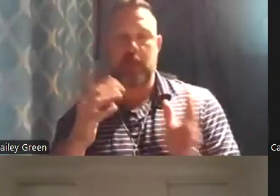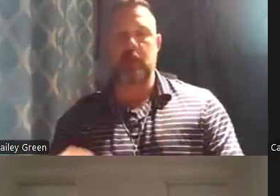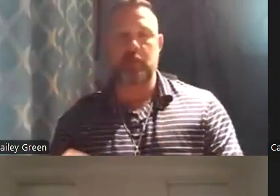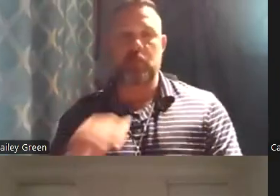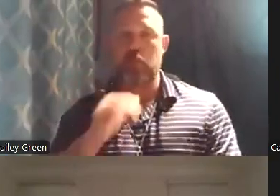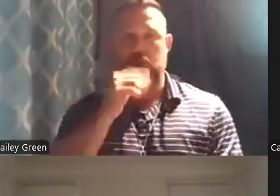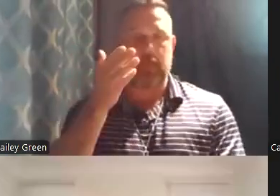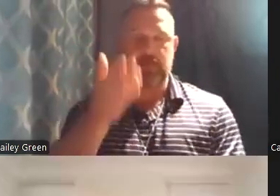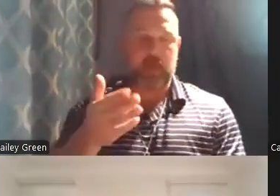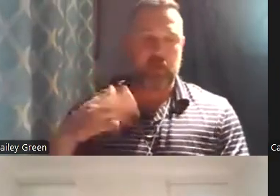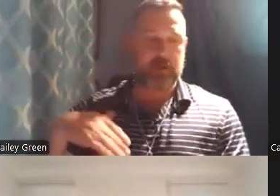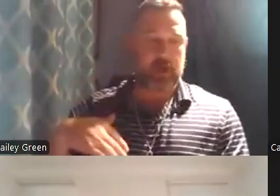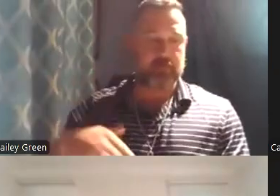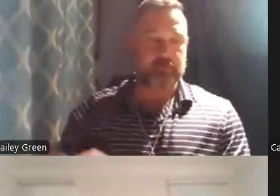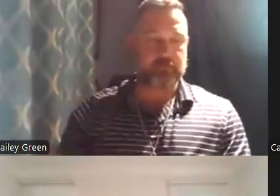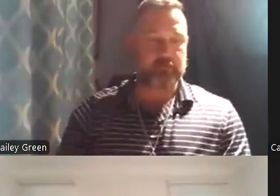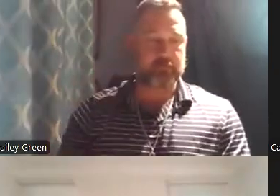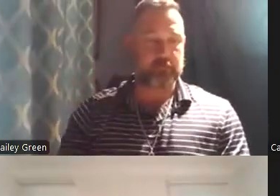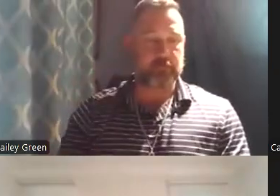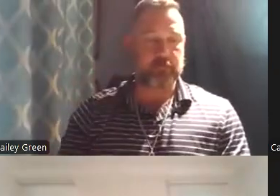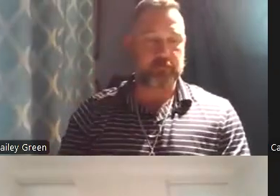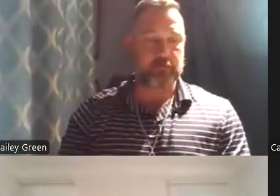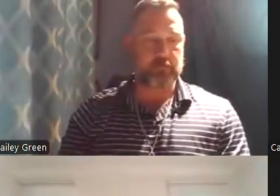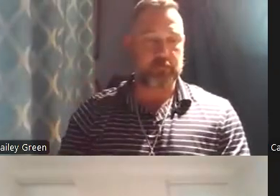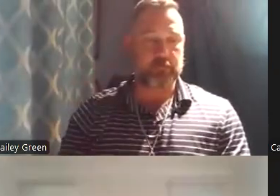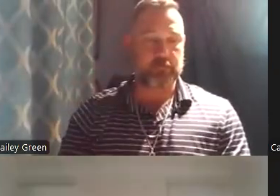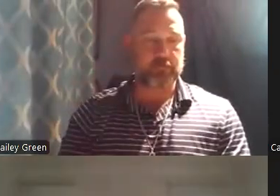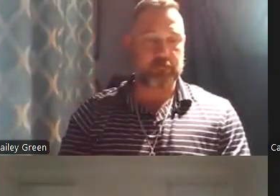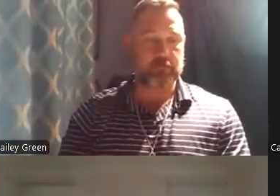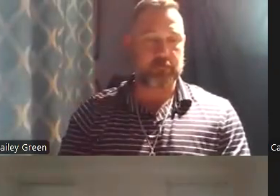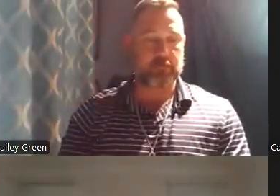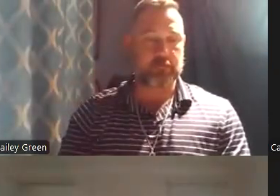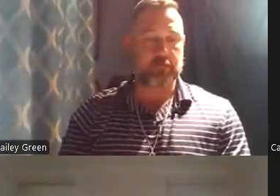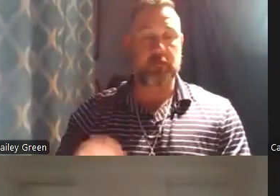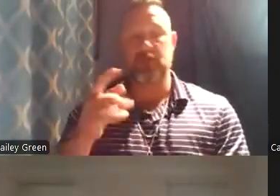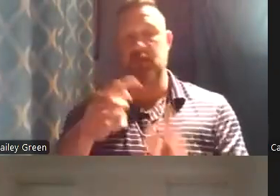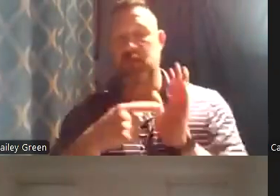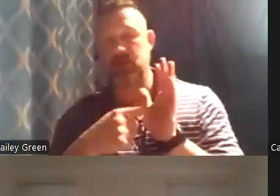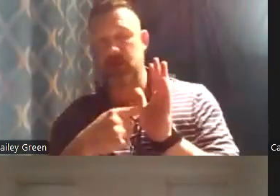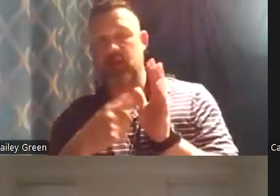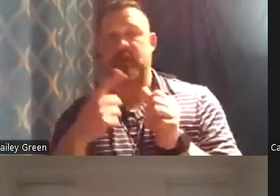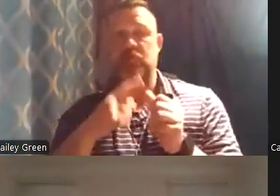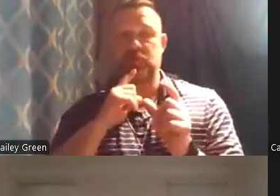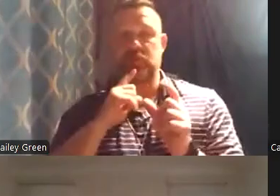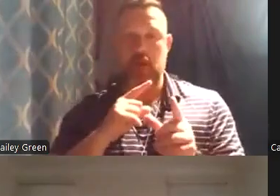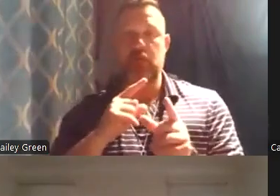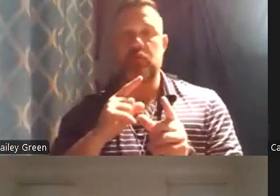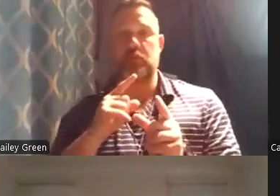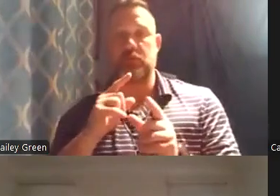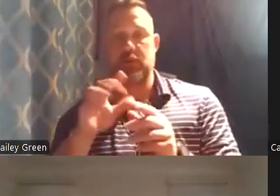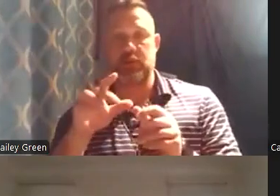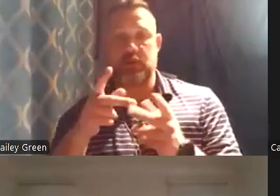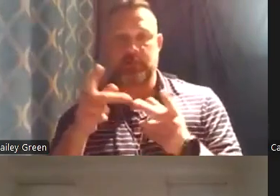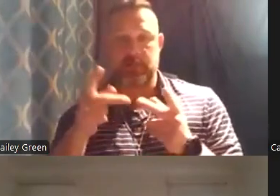there yet. So I really do think a representative from that first responder emergency services space would